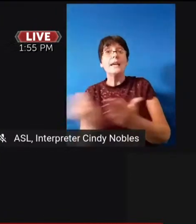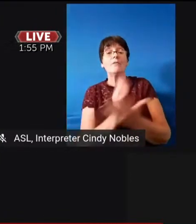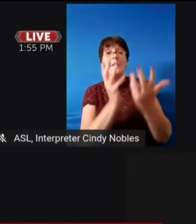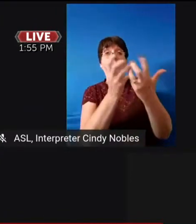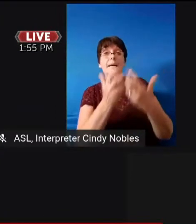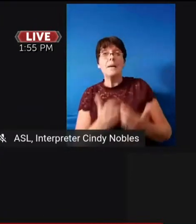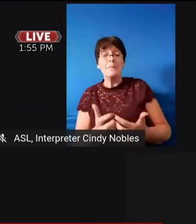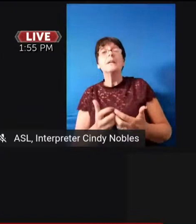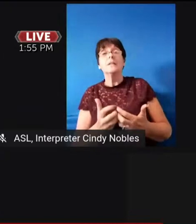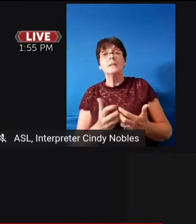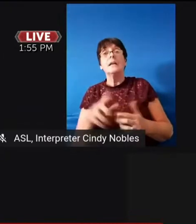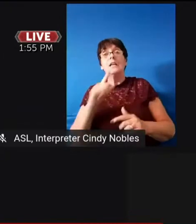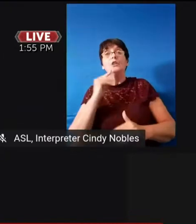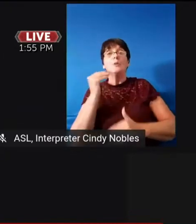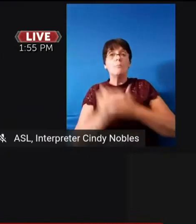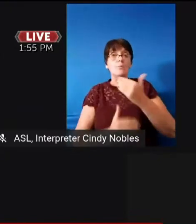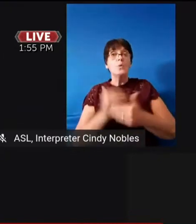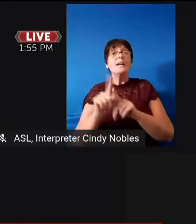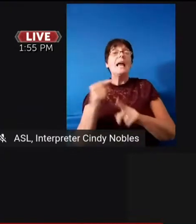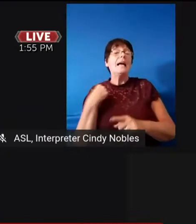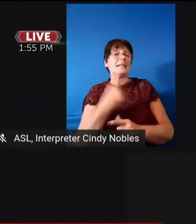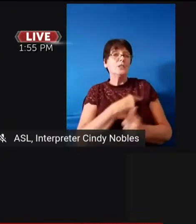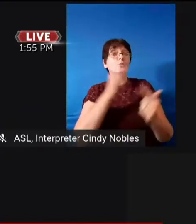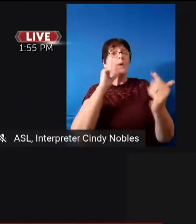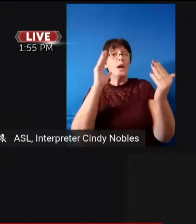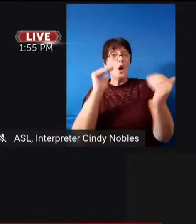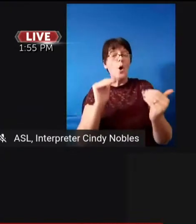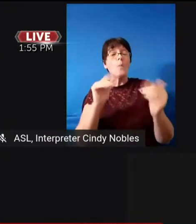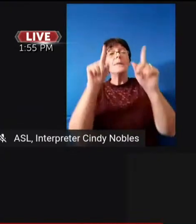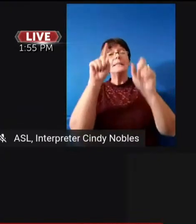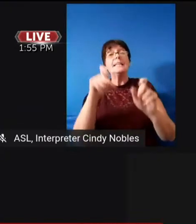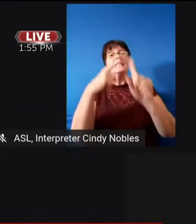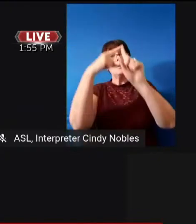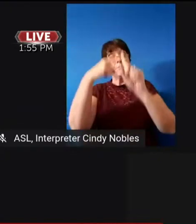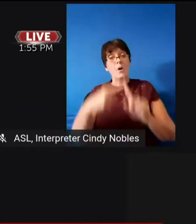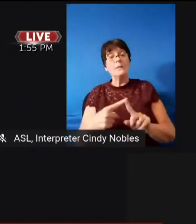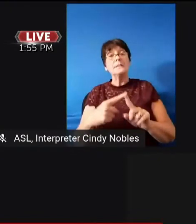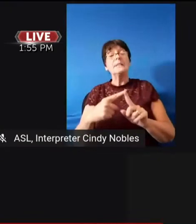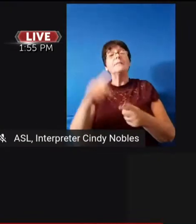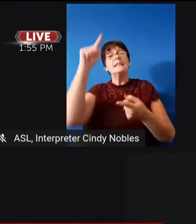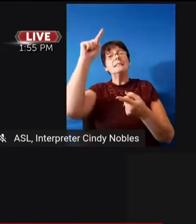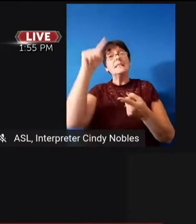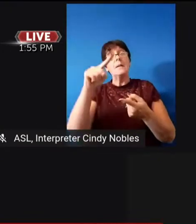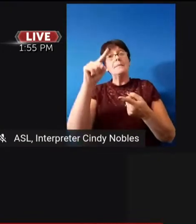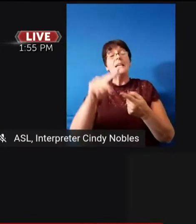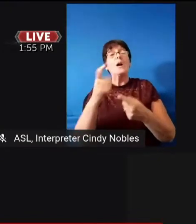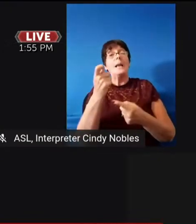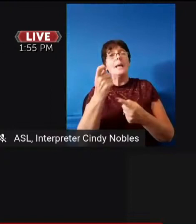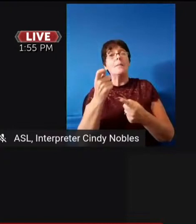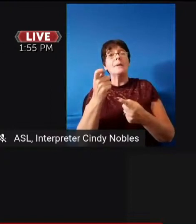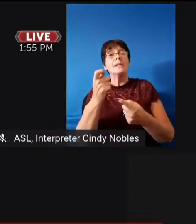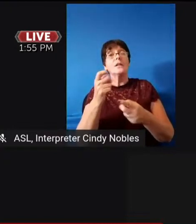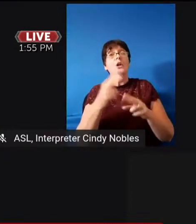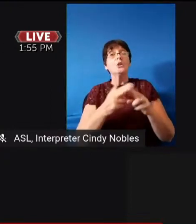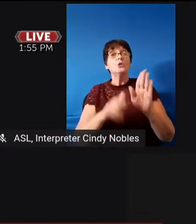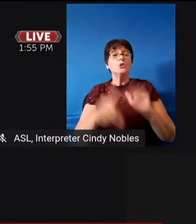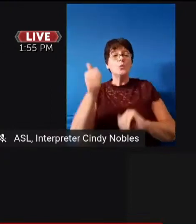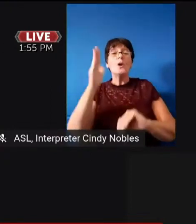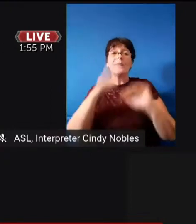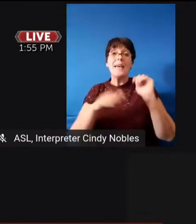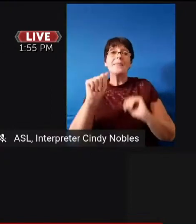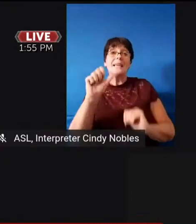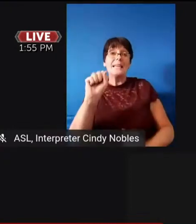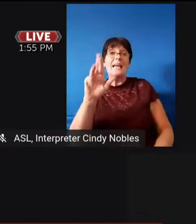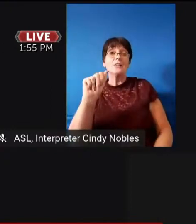actually moving as we'd hoped, that the test positivity comes down a little bit sooner than that case rate, and